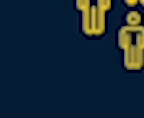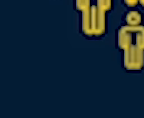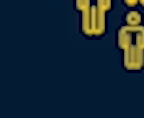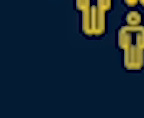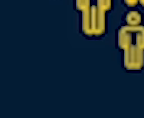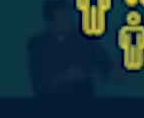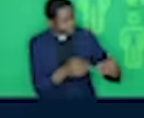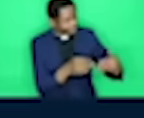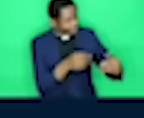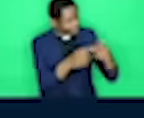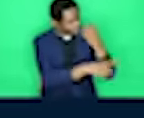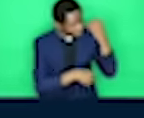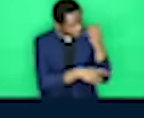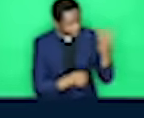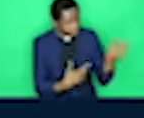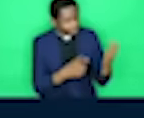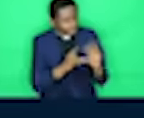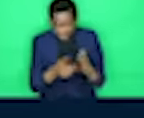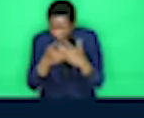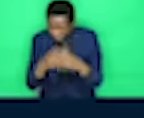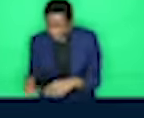even you, the leader, will live in